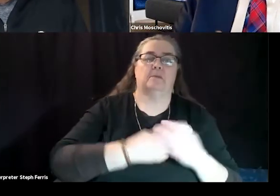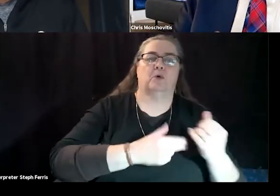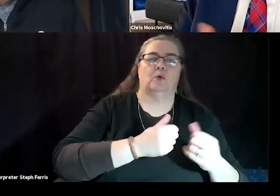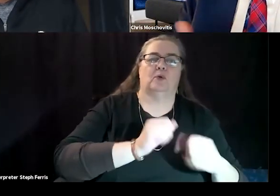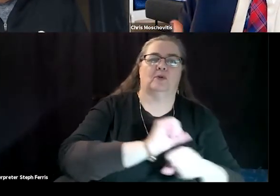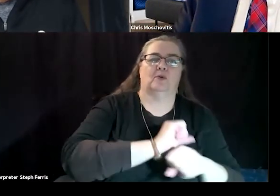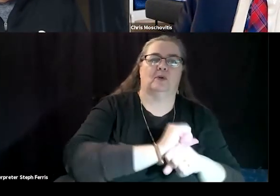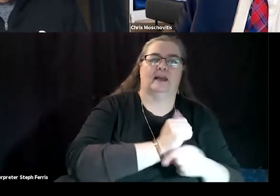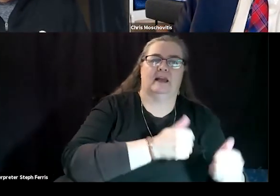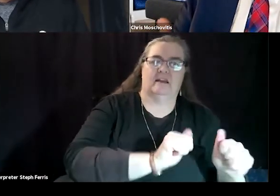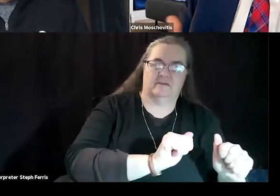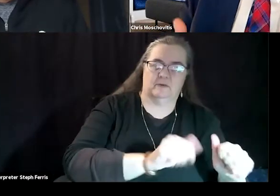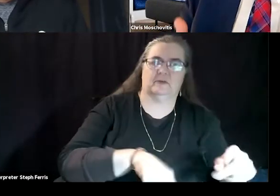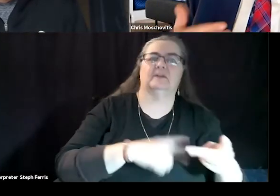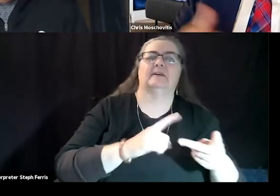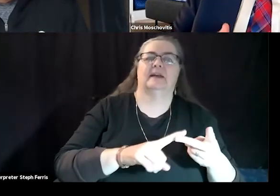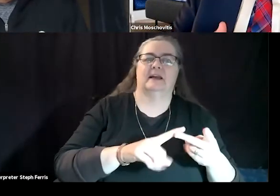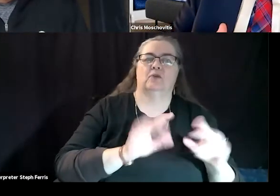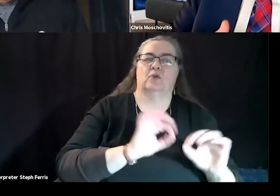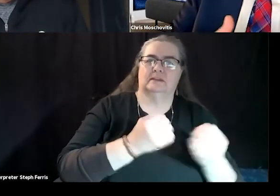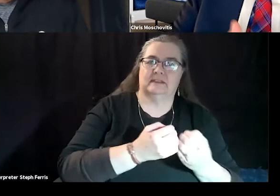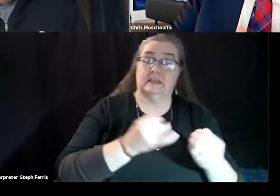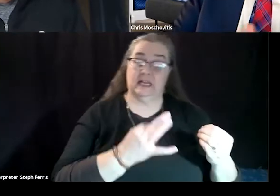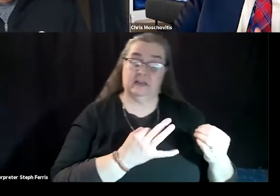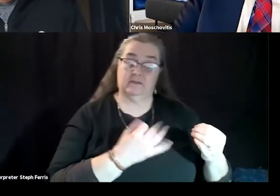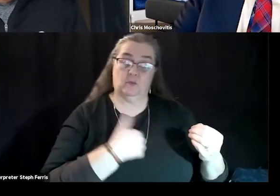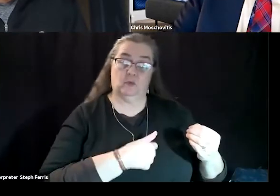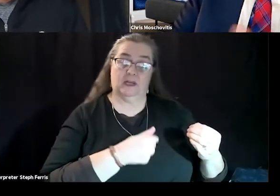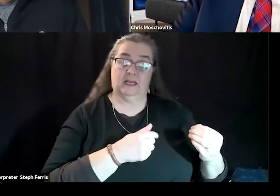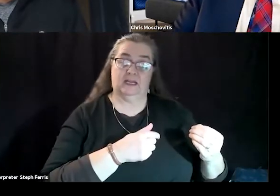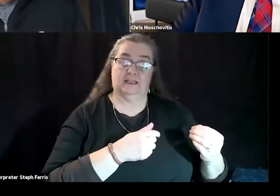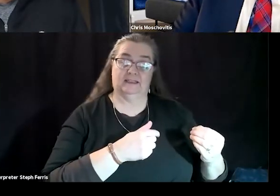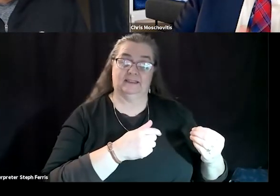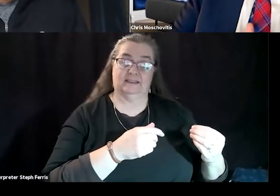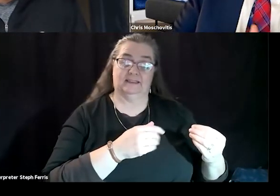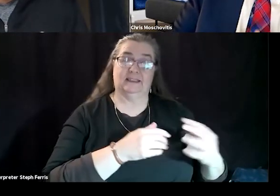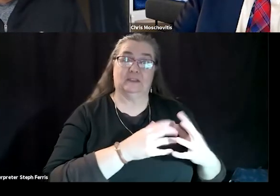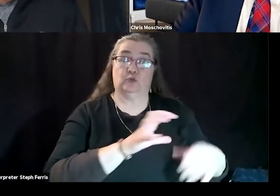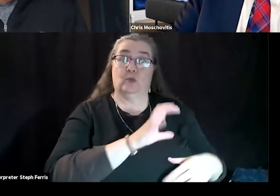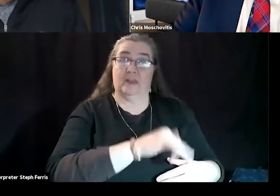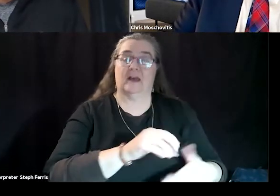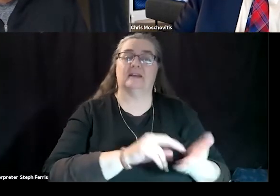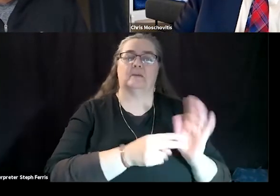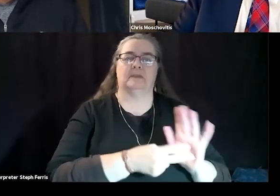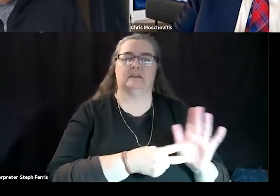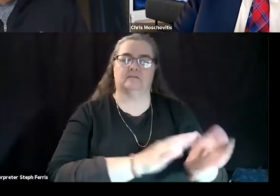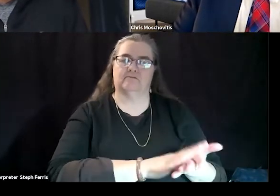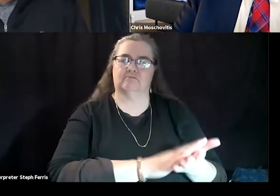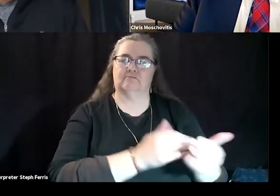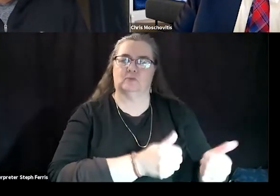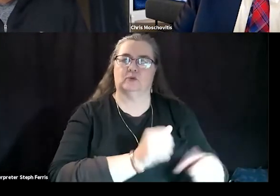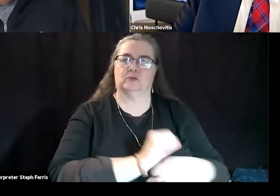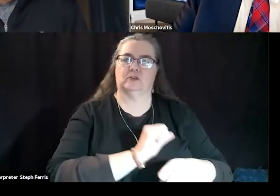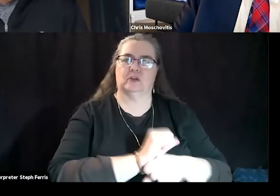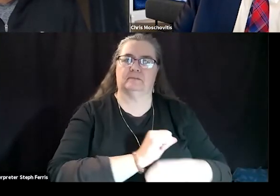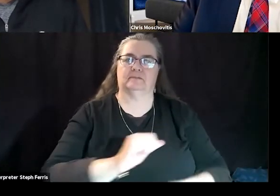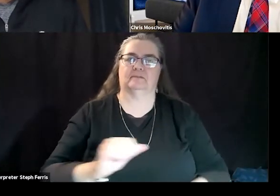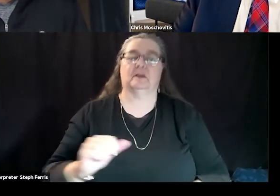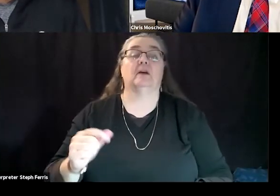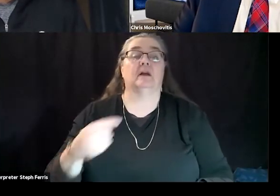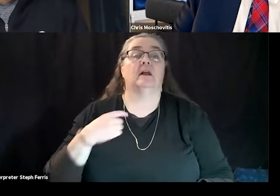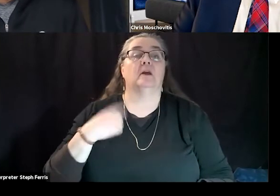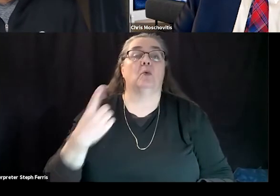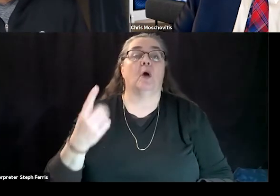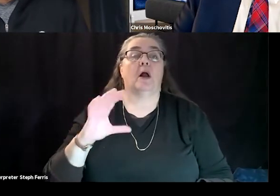worthy of praise. I'm a member, a founding member of One in Tech, which is an